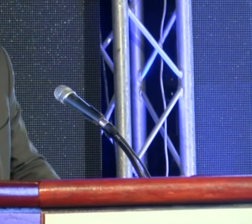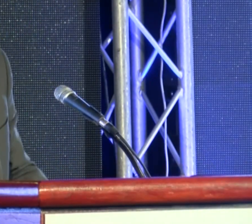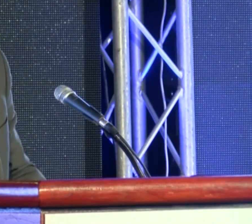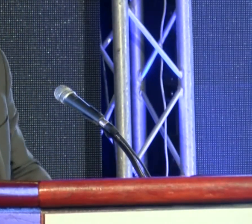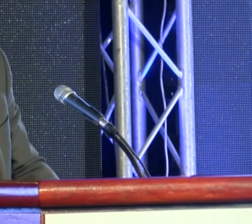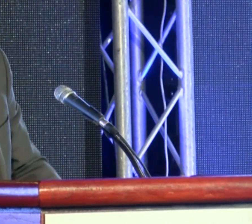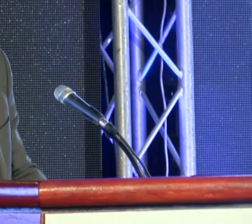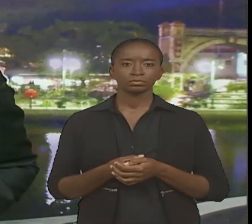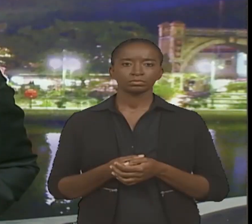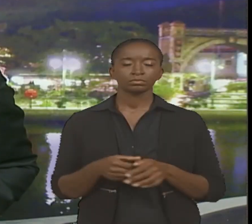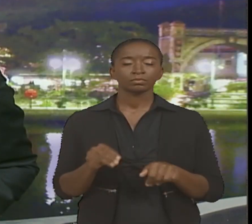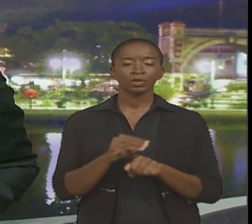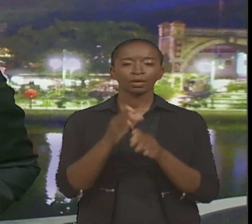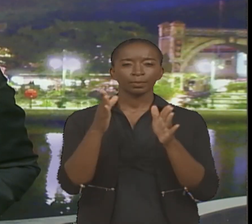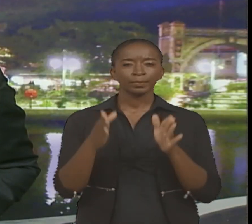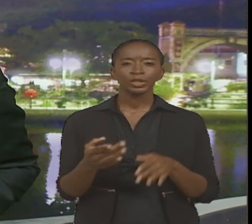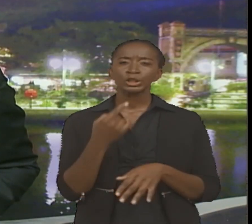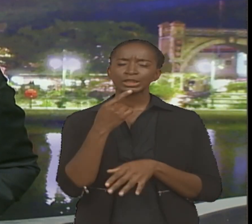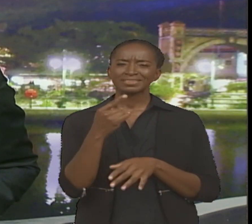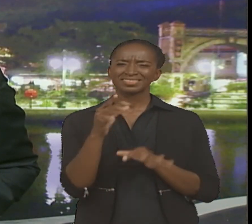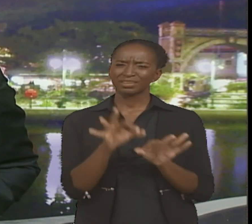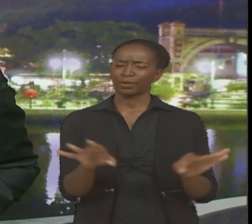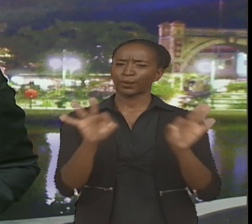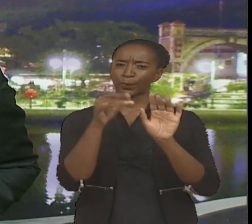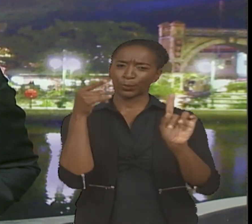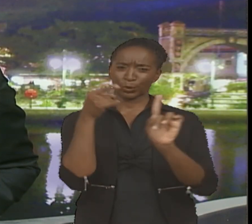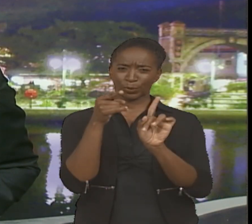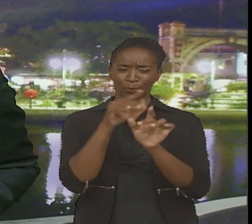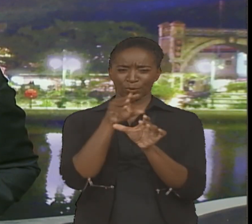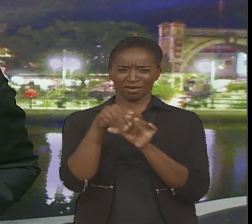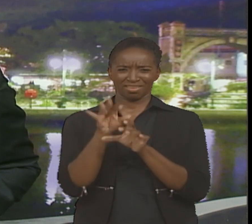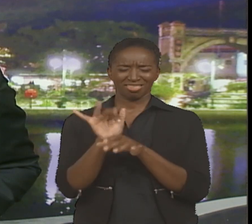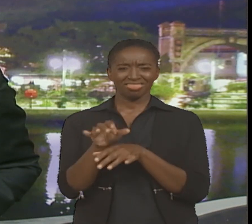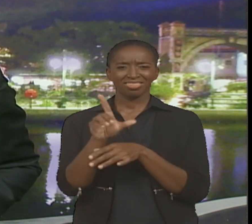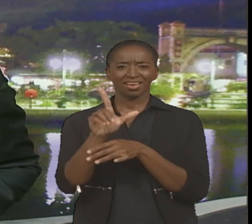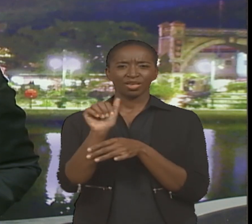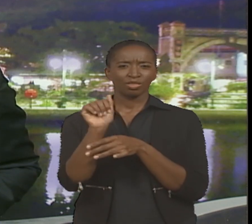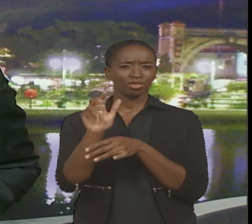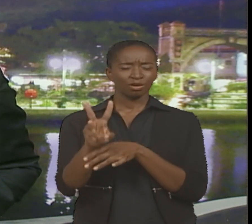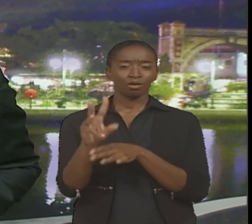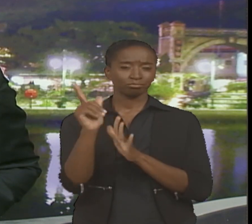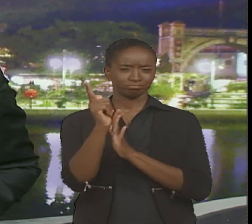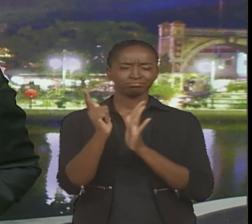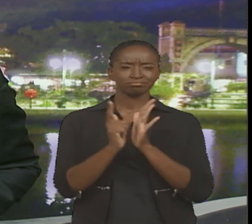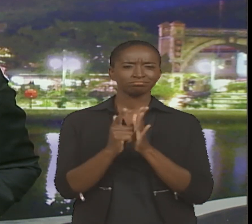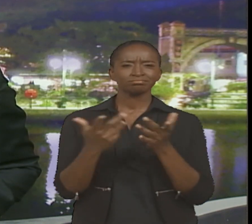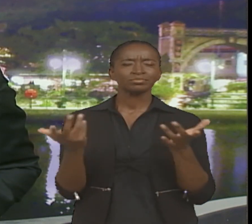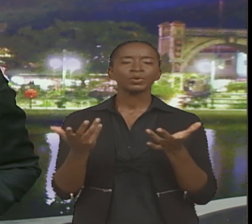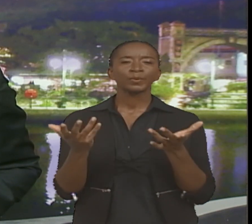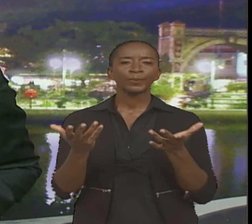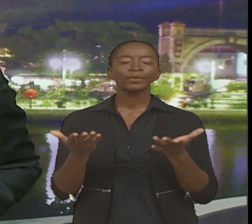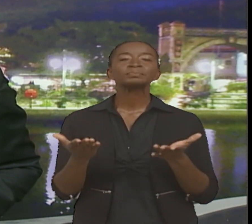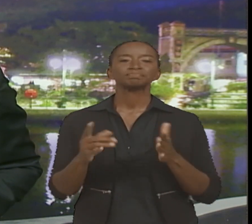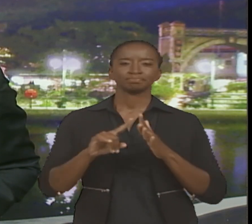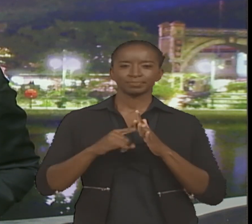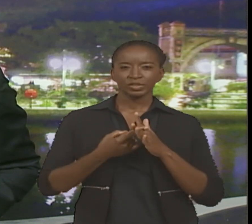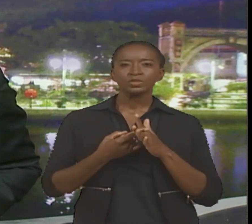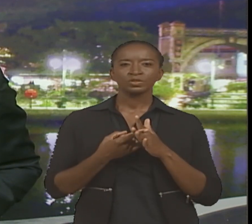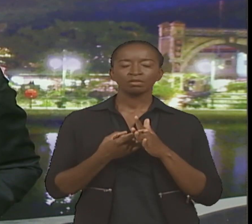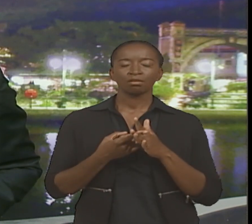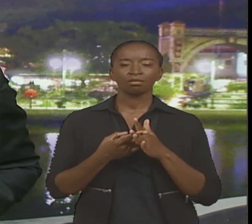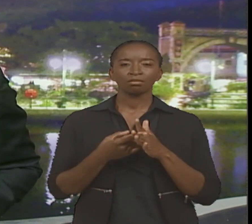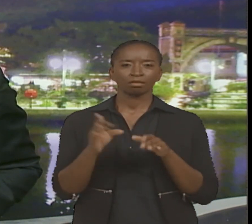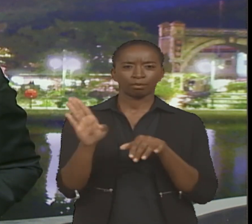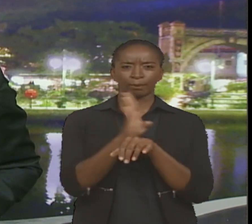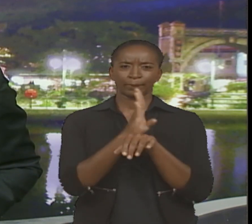performance. Minister Strawn says a key provision of the draft law will be the introduction of fiscal responsibility principles, which